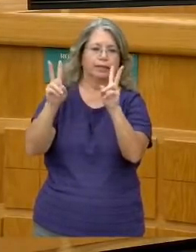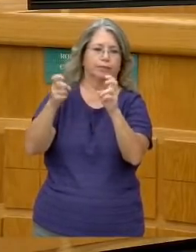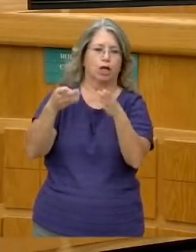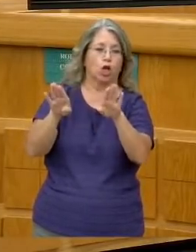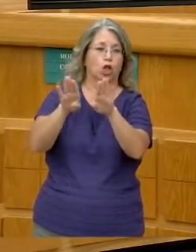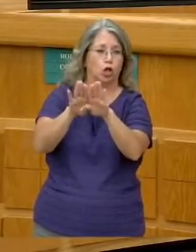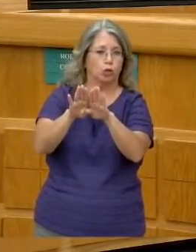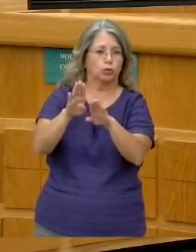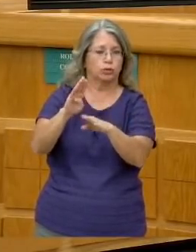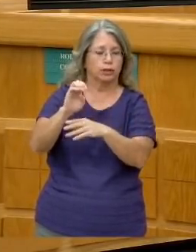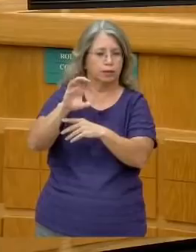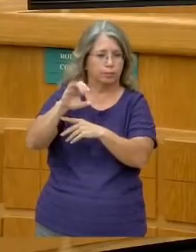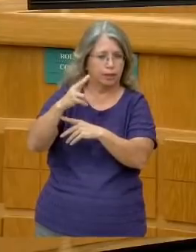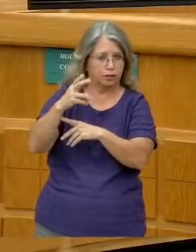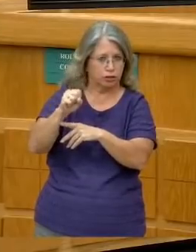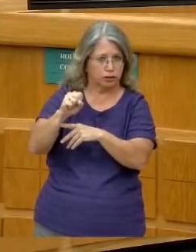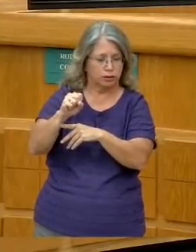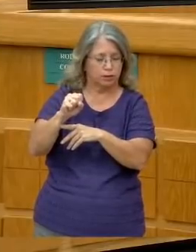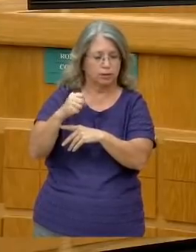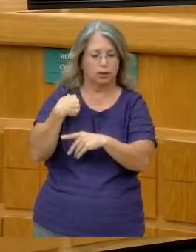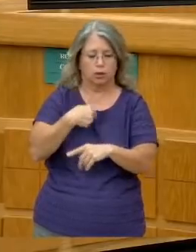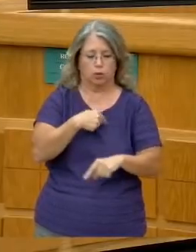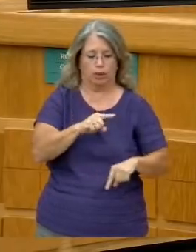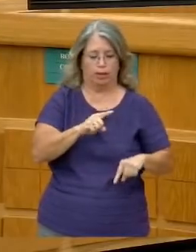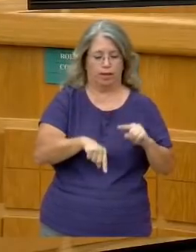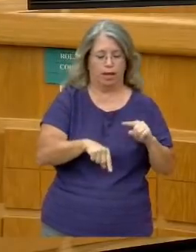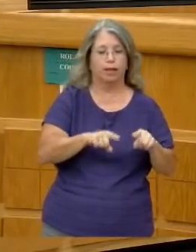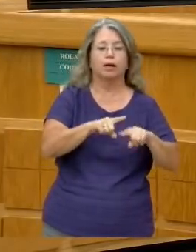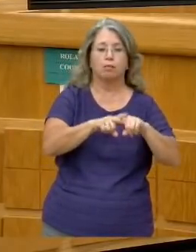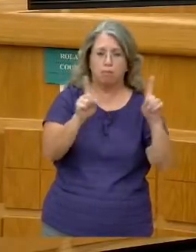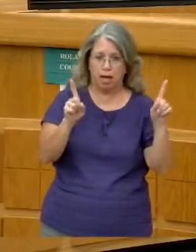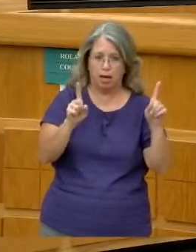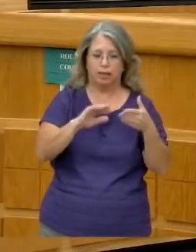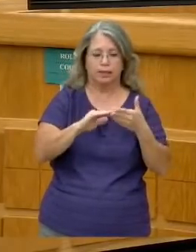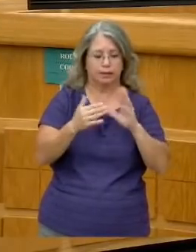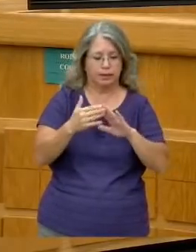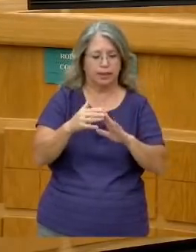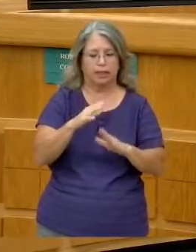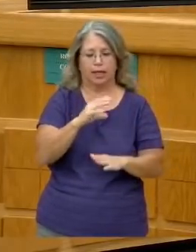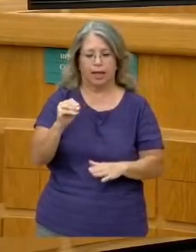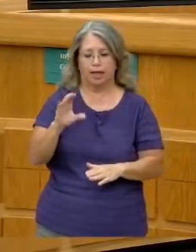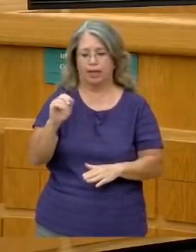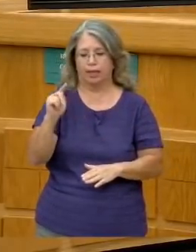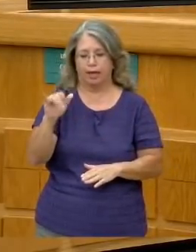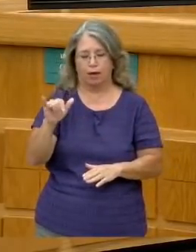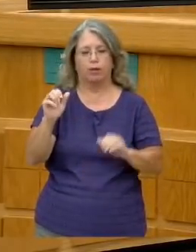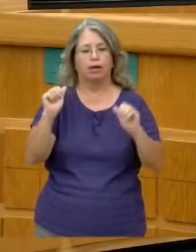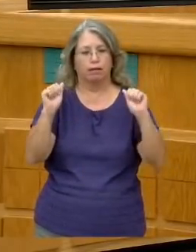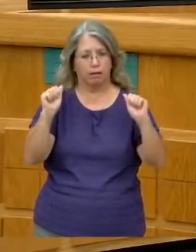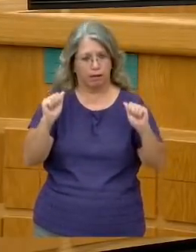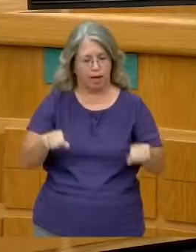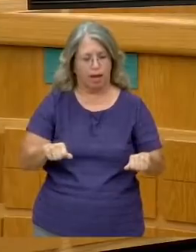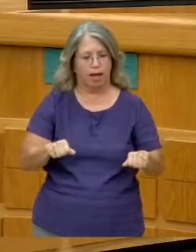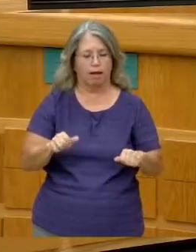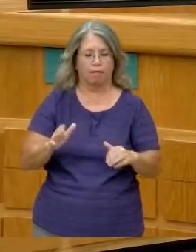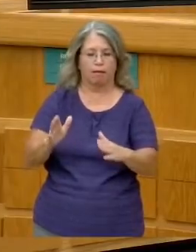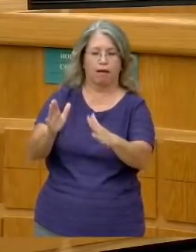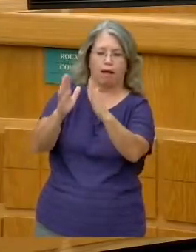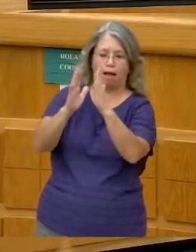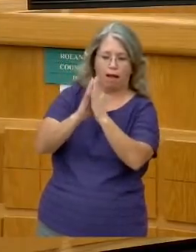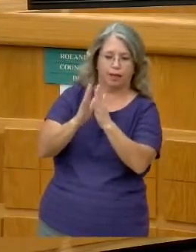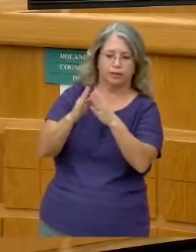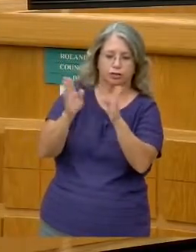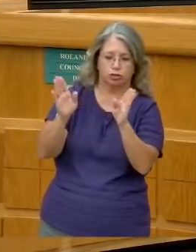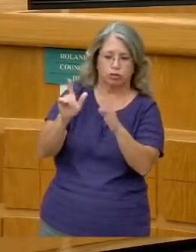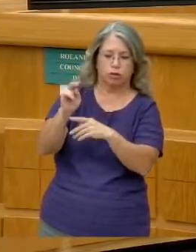city cannot, nor can the county. But the city can. There's a provision in the law where the city can petition or ask the General